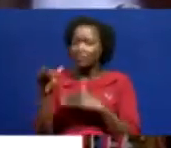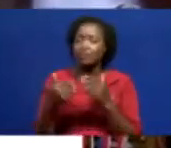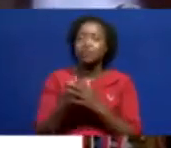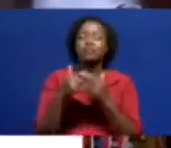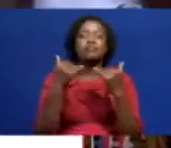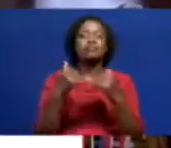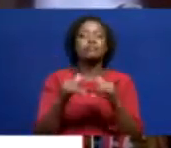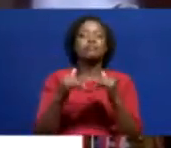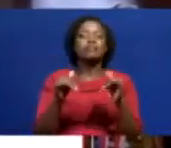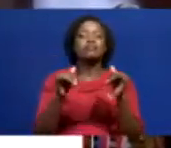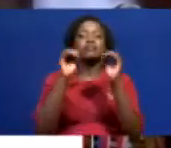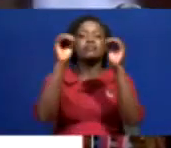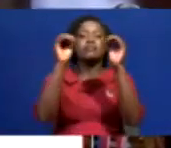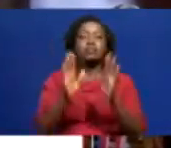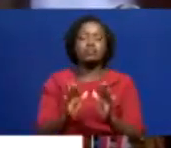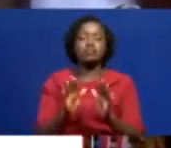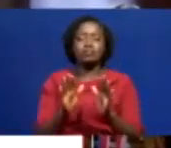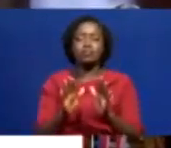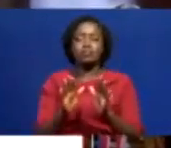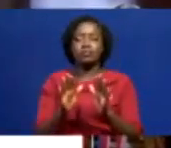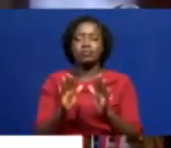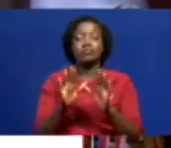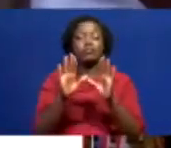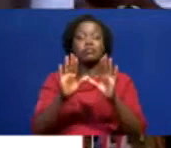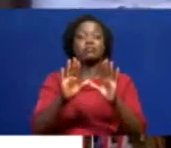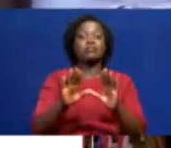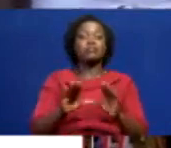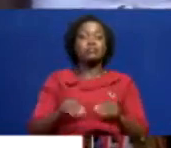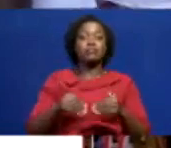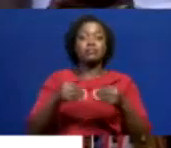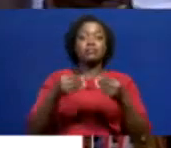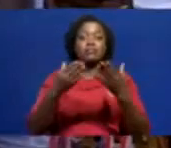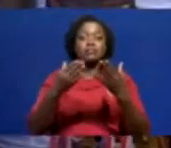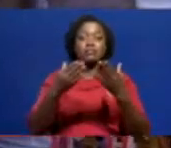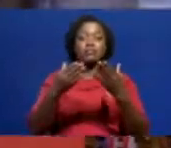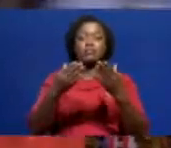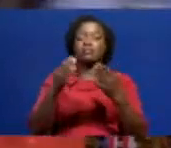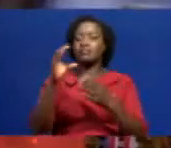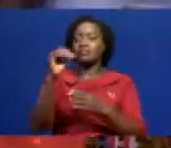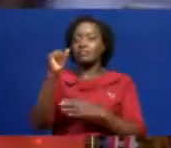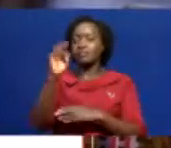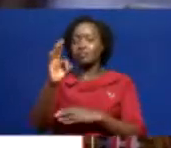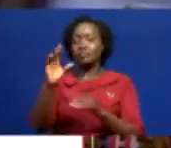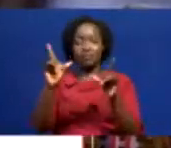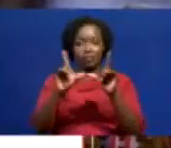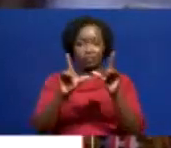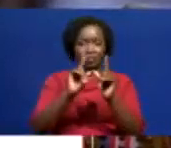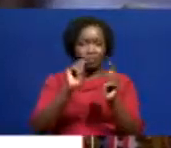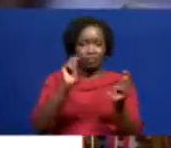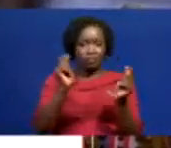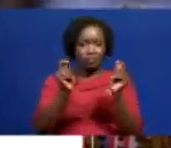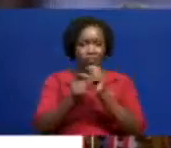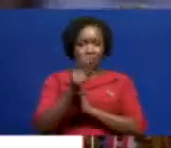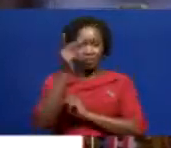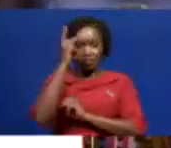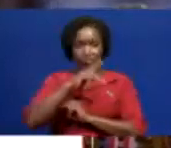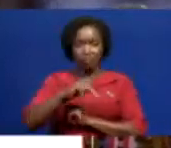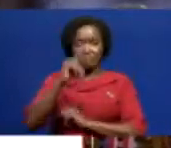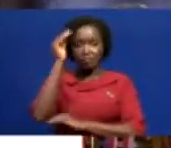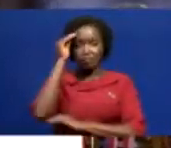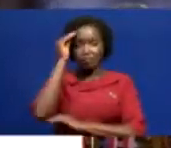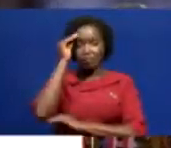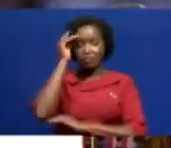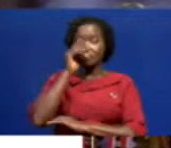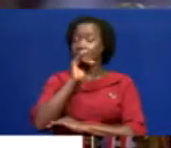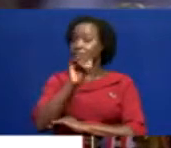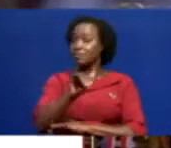sports teachers to receive CAF certification. We are changing policy in education